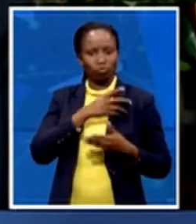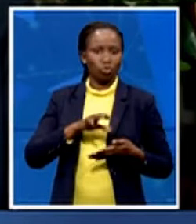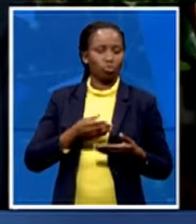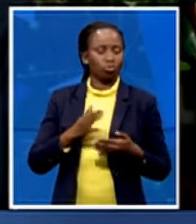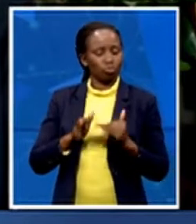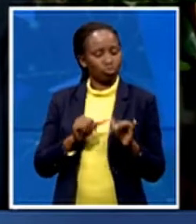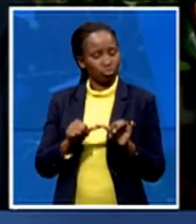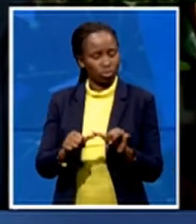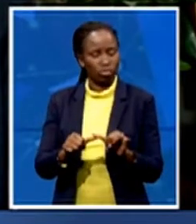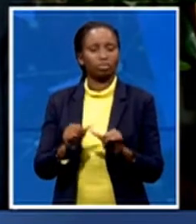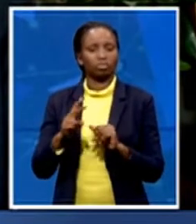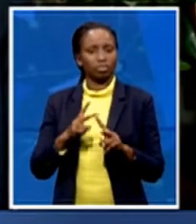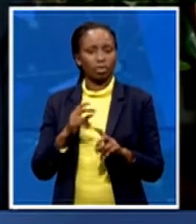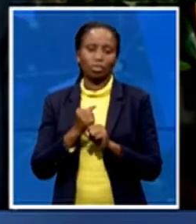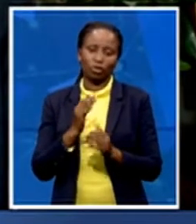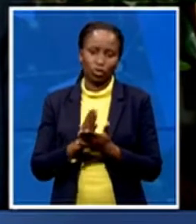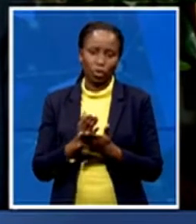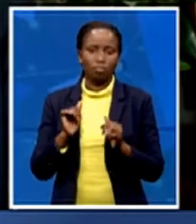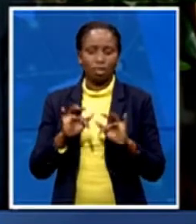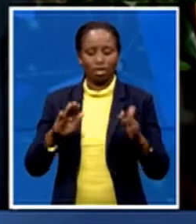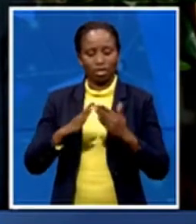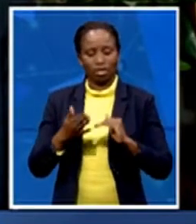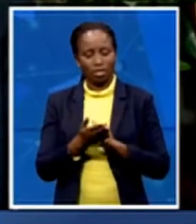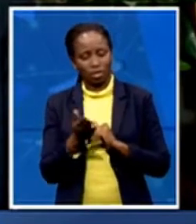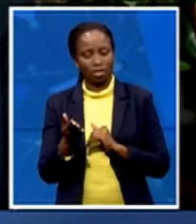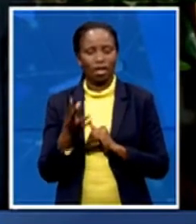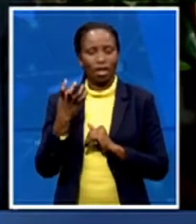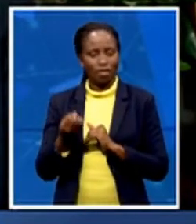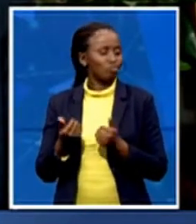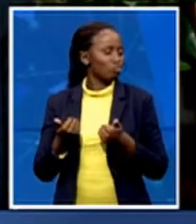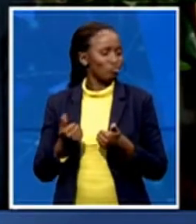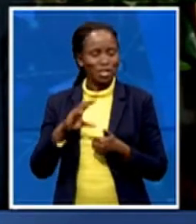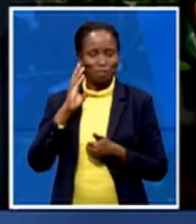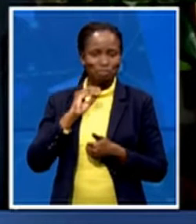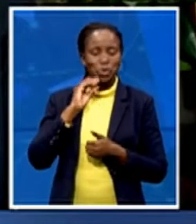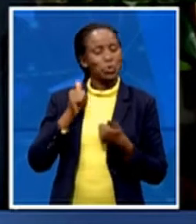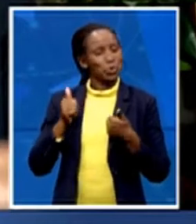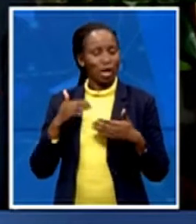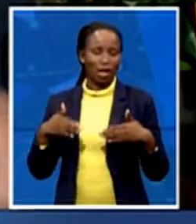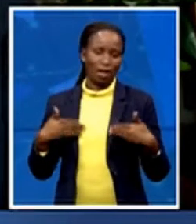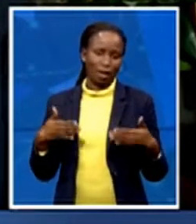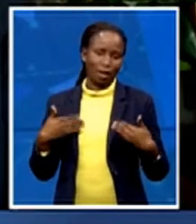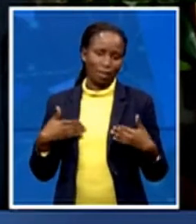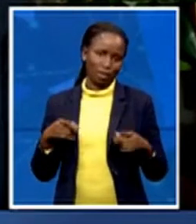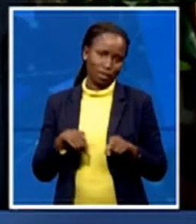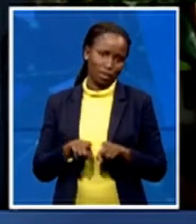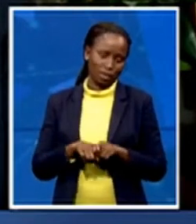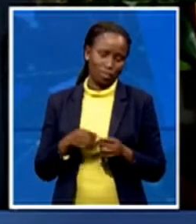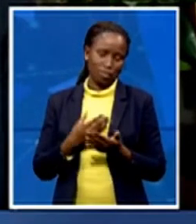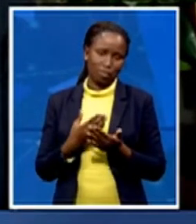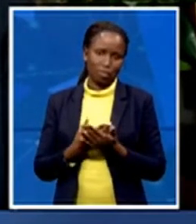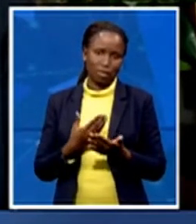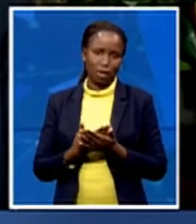have a good experience while we're all trying to get past or through the management of COVID-19.